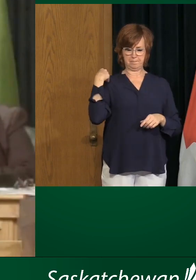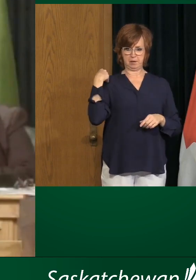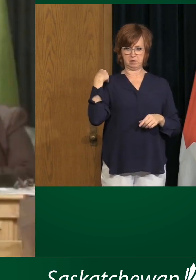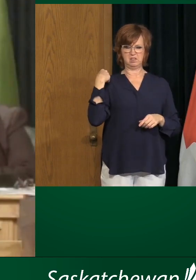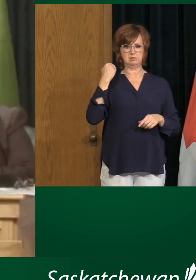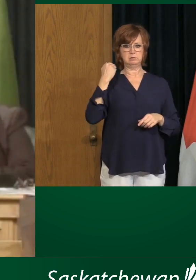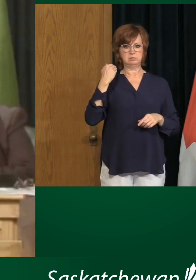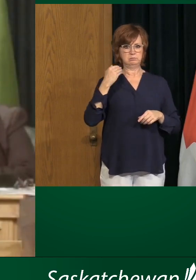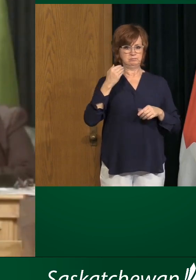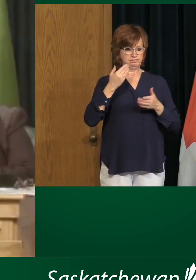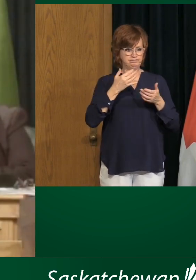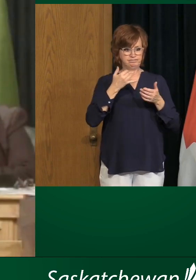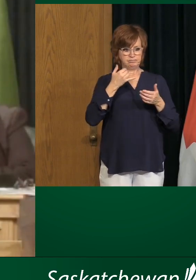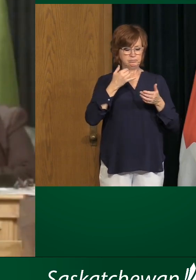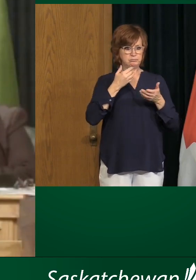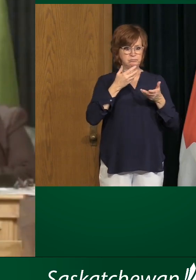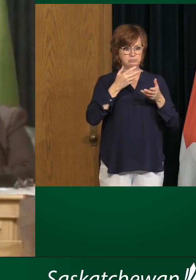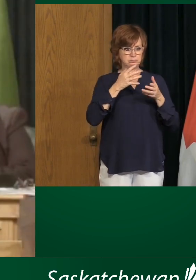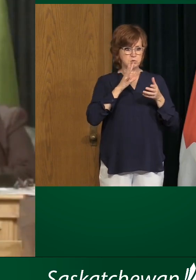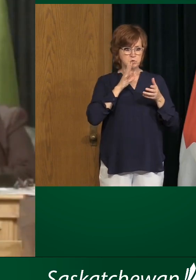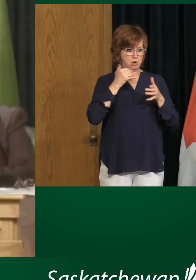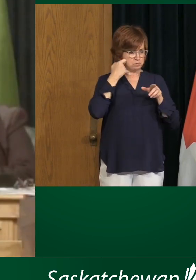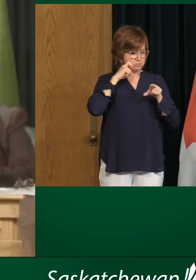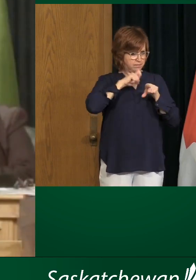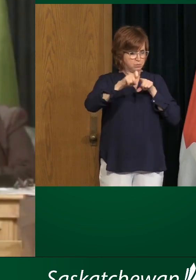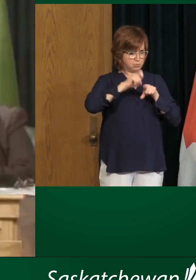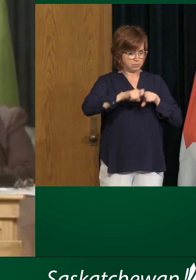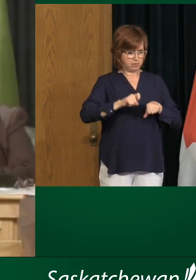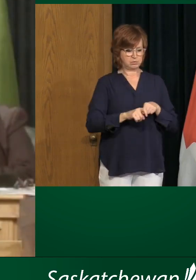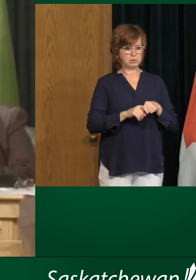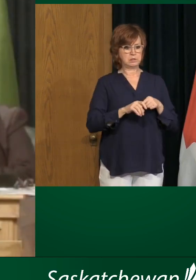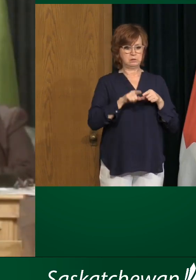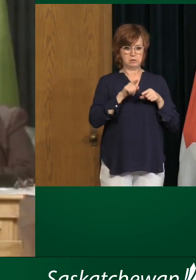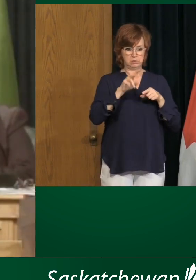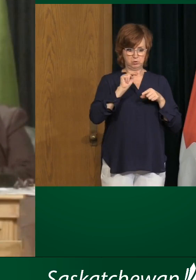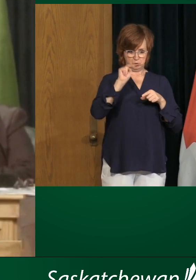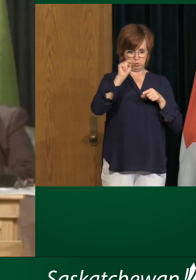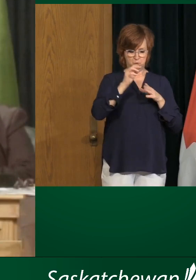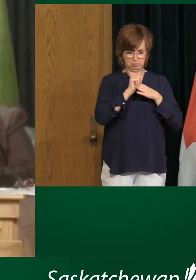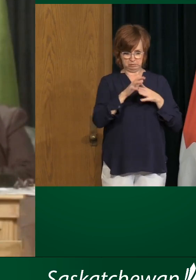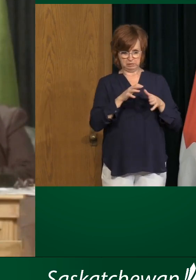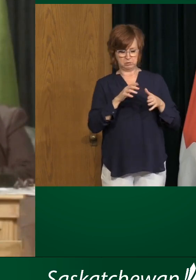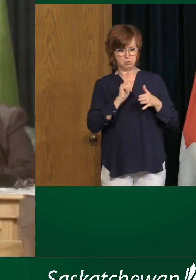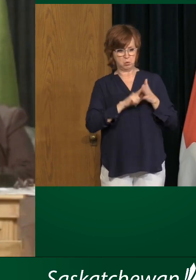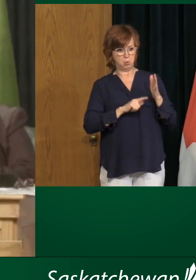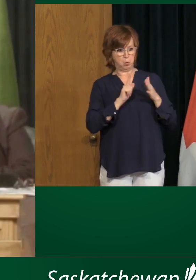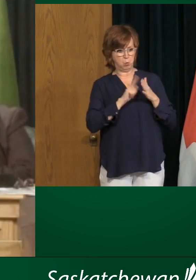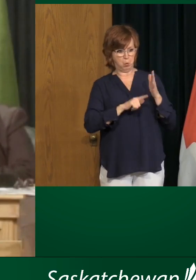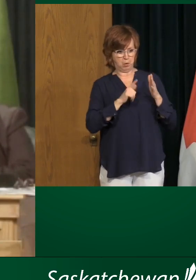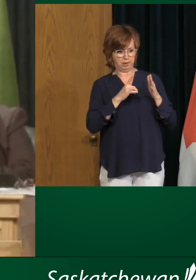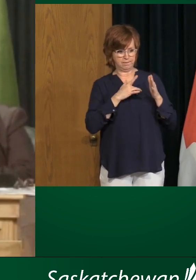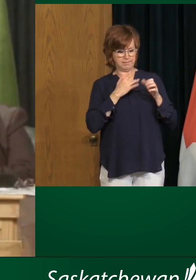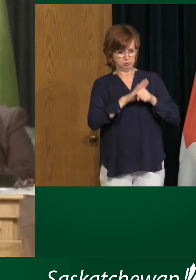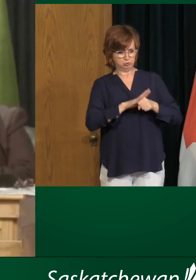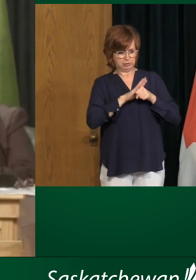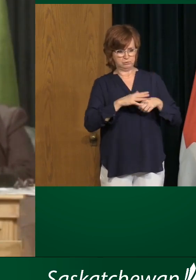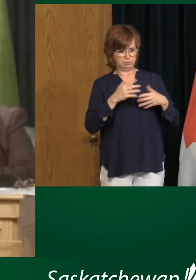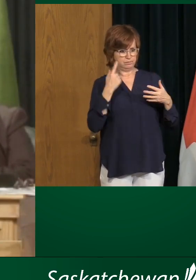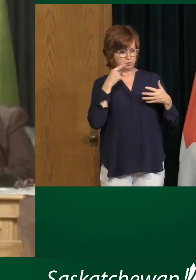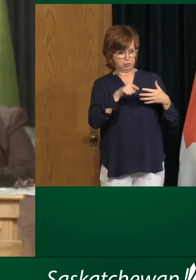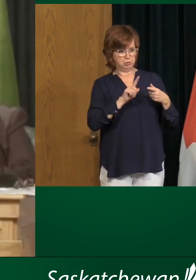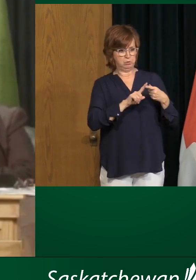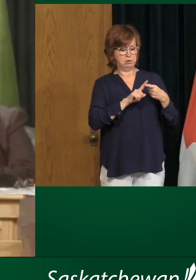everyone I've talked to, they talk about the pressure that they're under when it comes to food security and